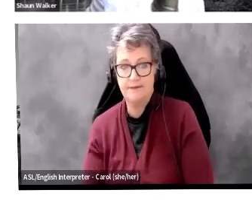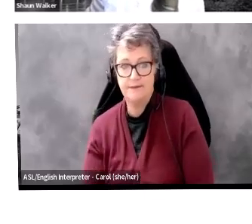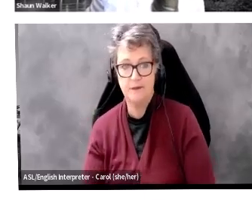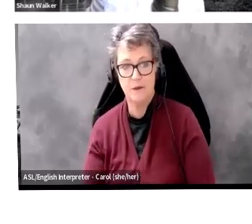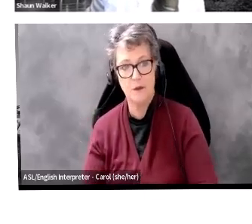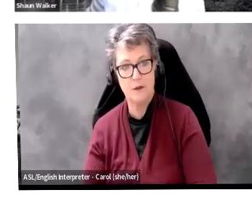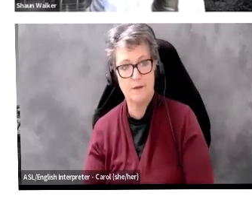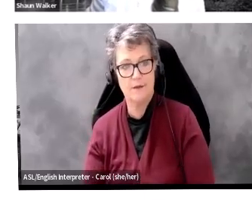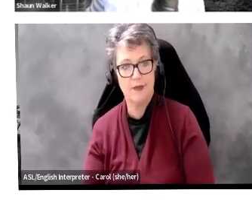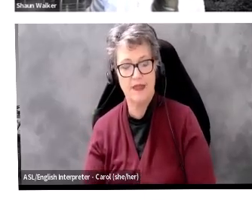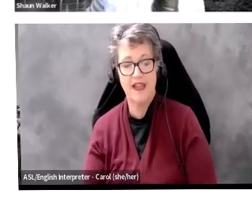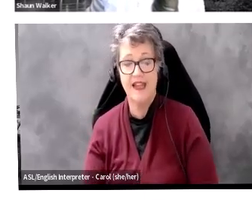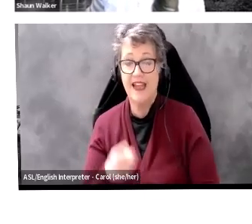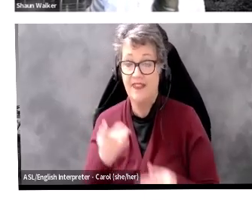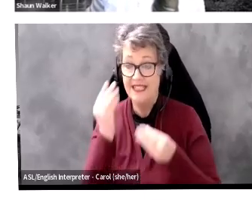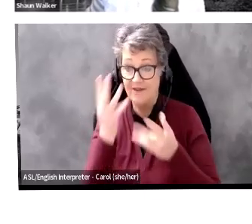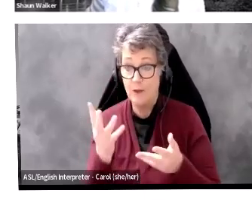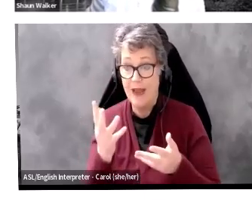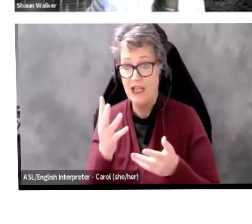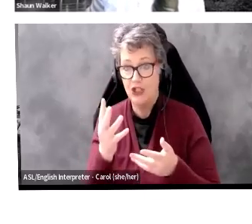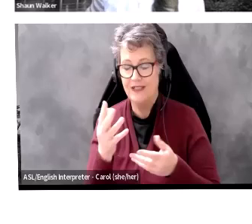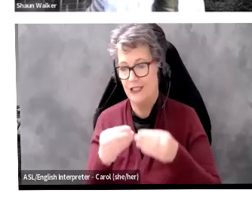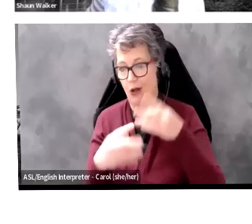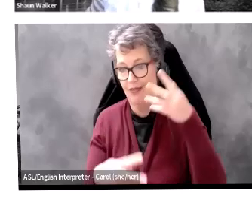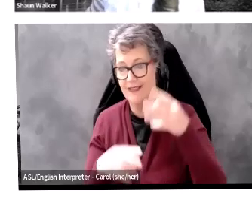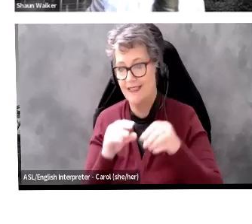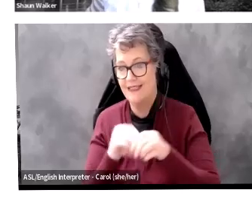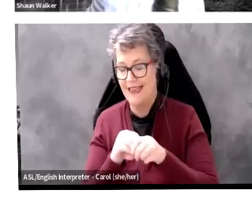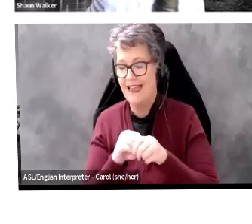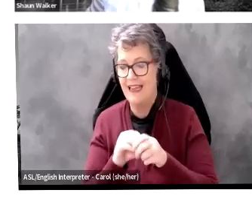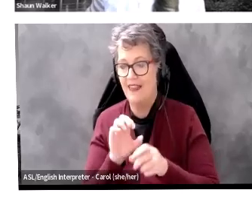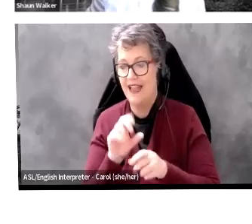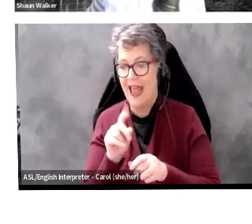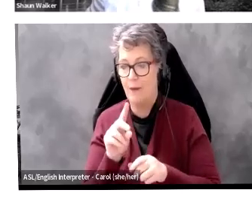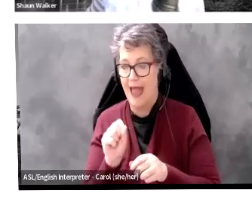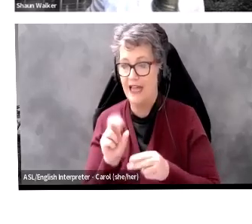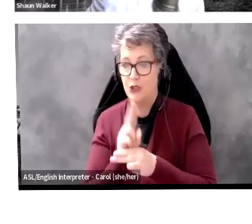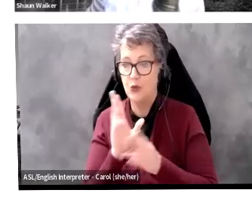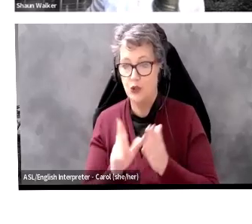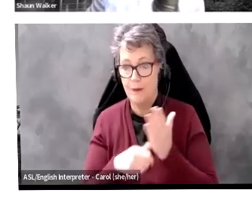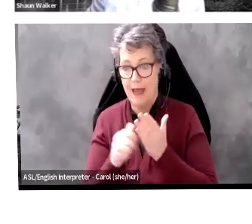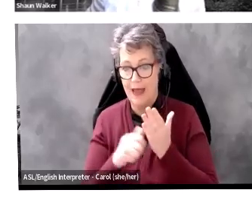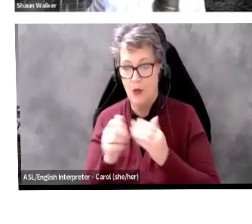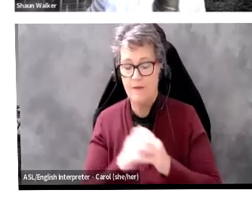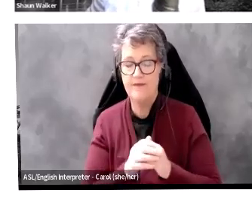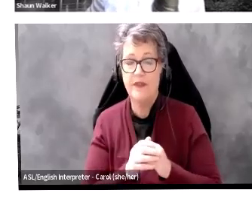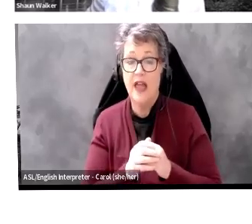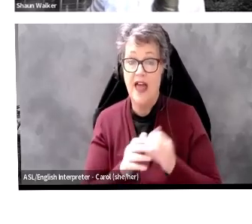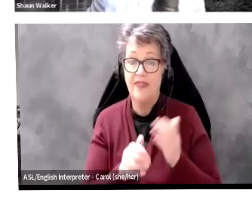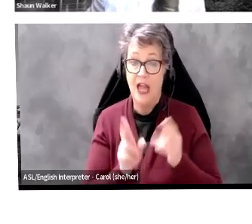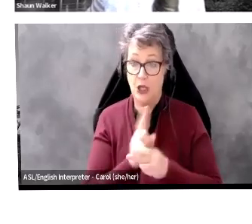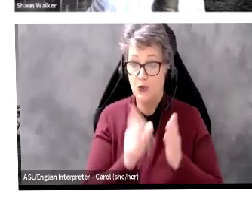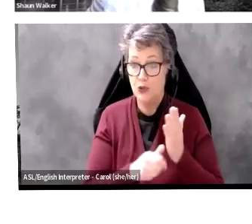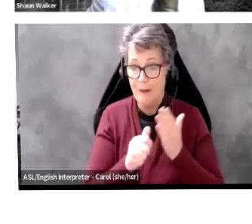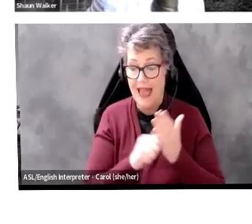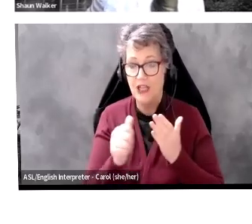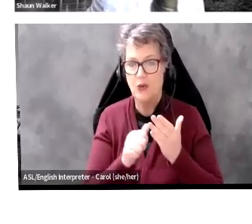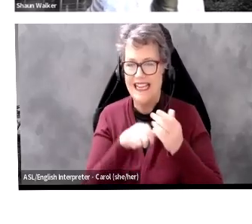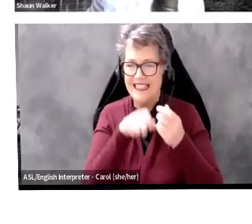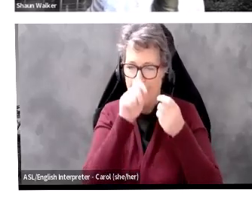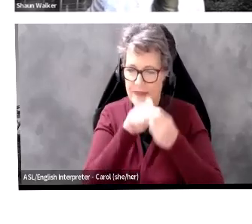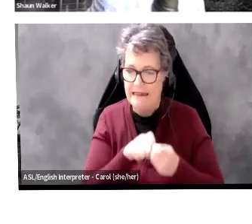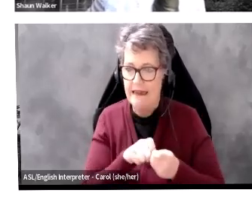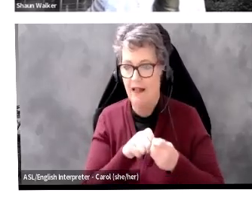information. This information is all listed in the CALPADS user manual. The CALPADS user manual goes into even more